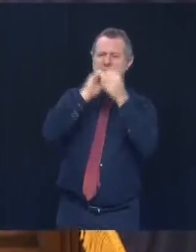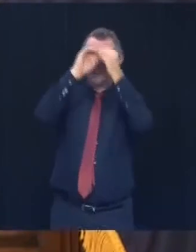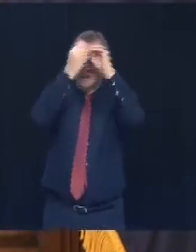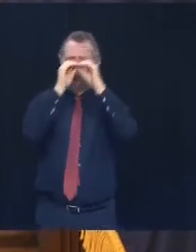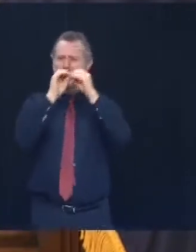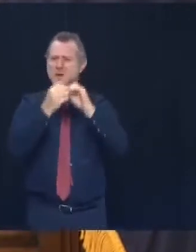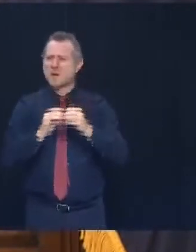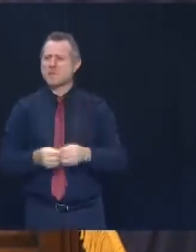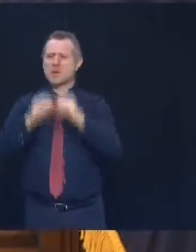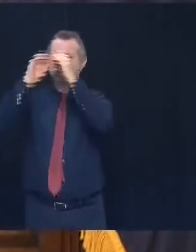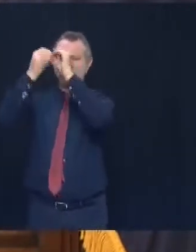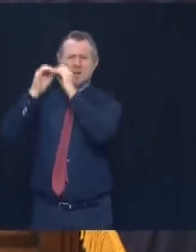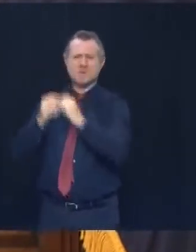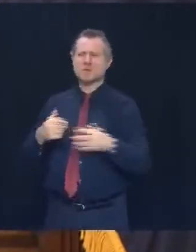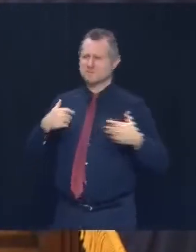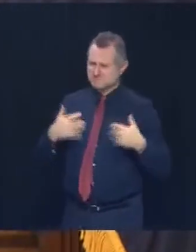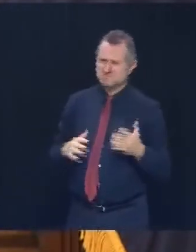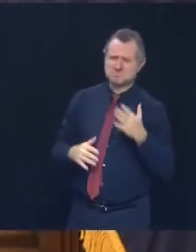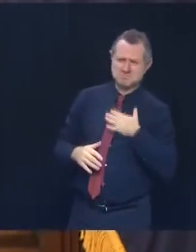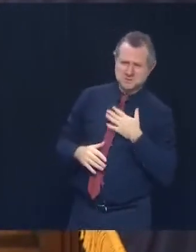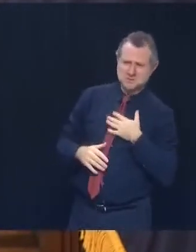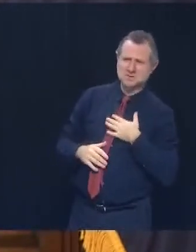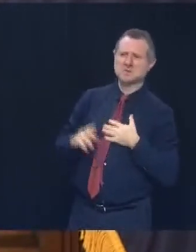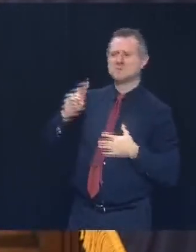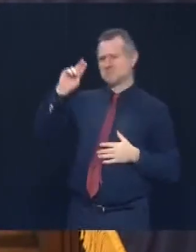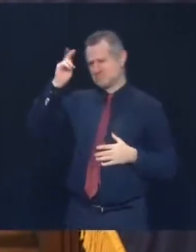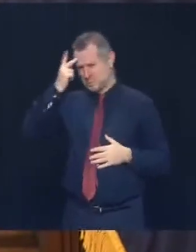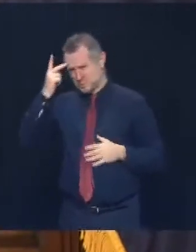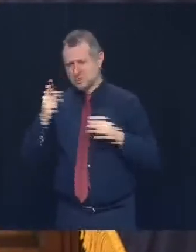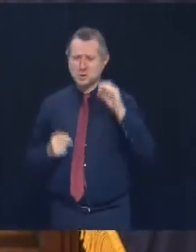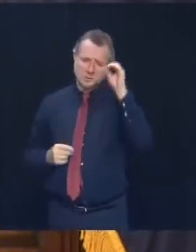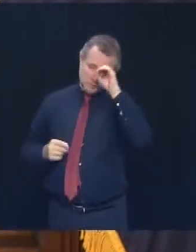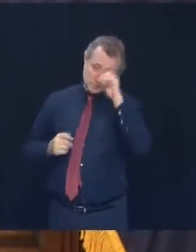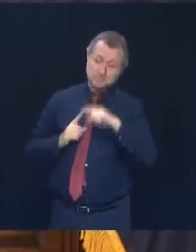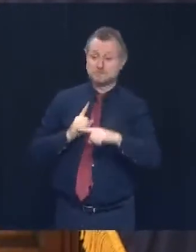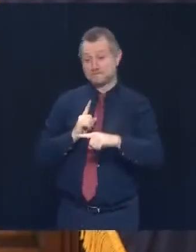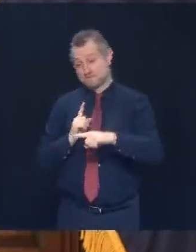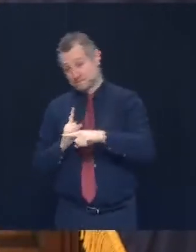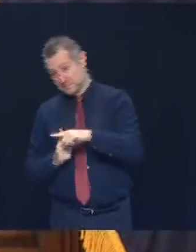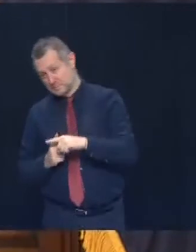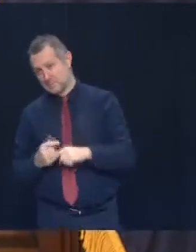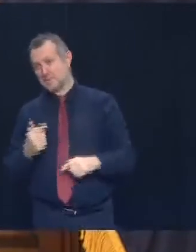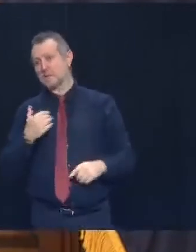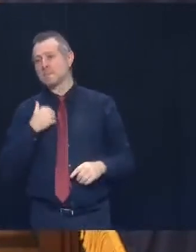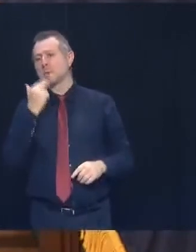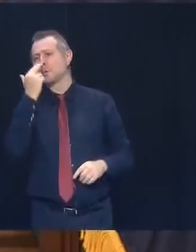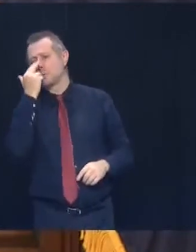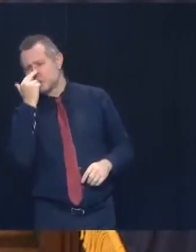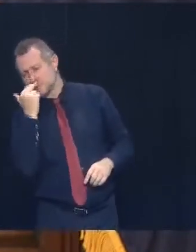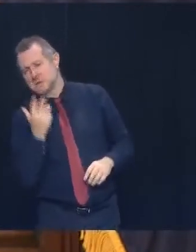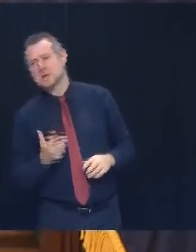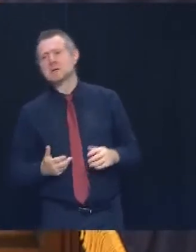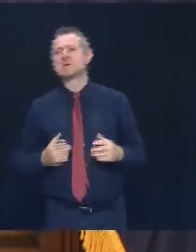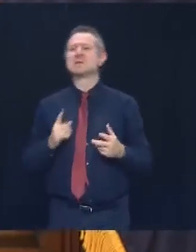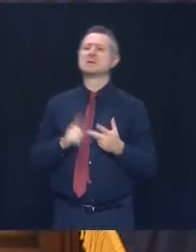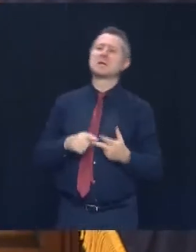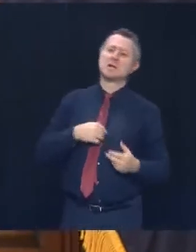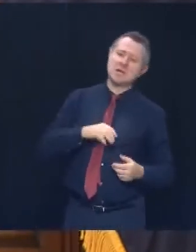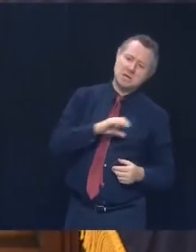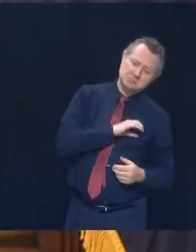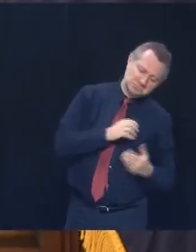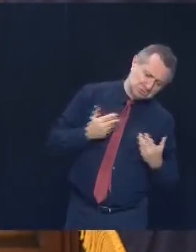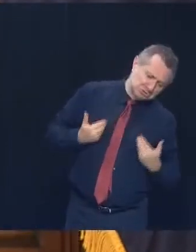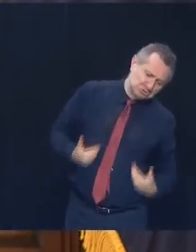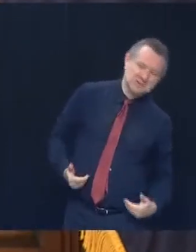opinion, and my rapier wit, sense of humor, and charm